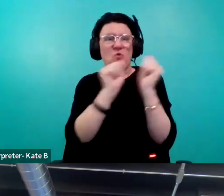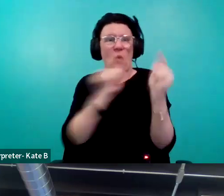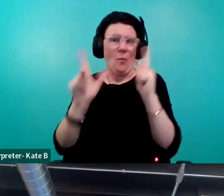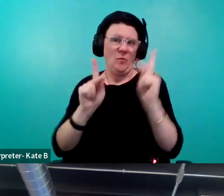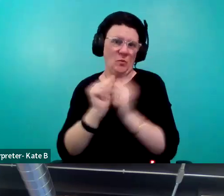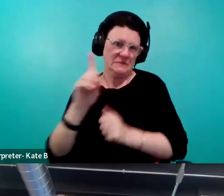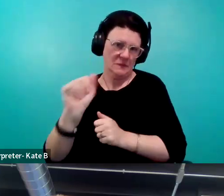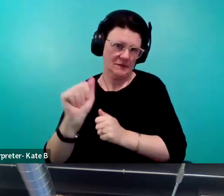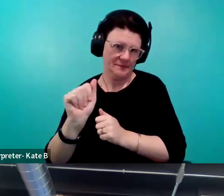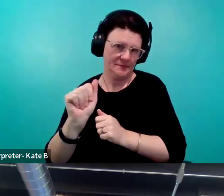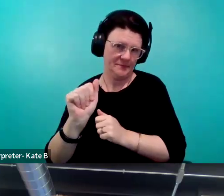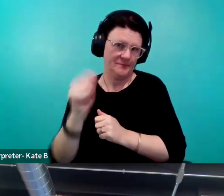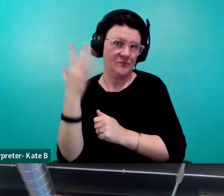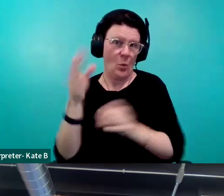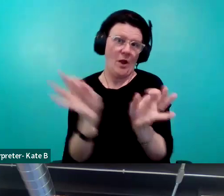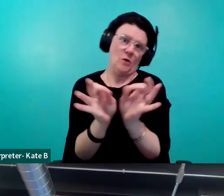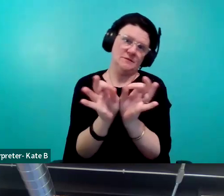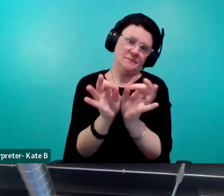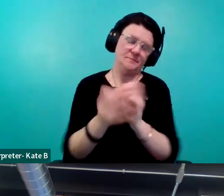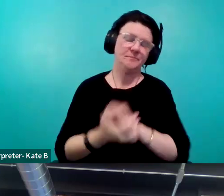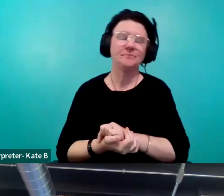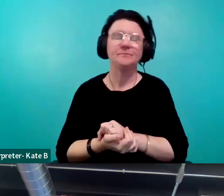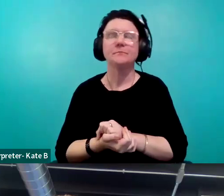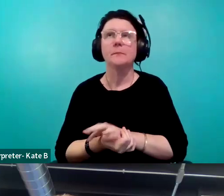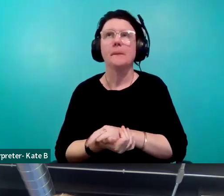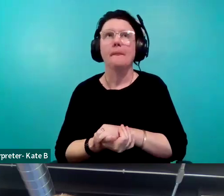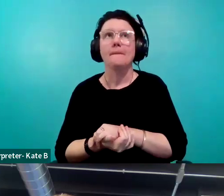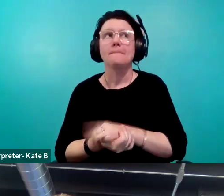students because of the cost. So